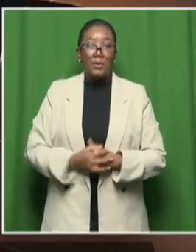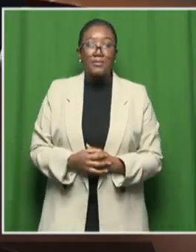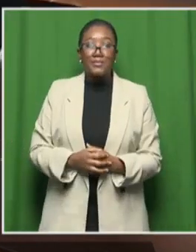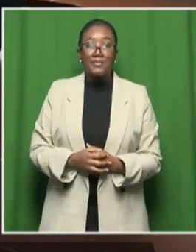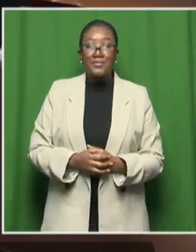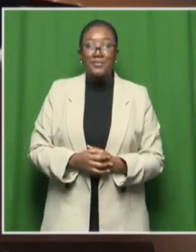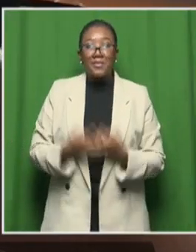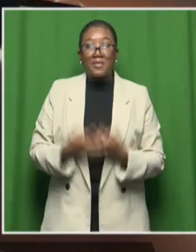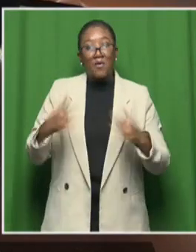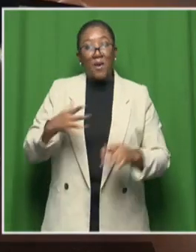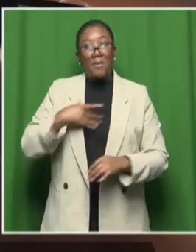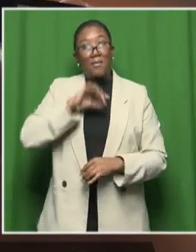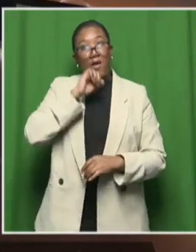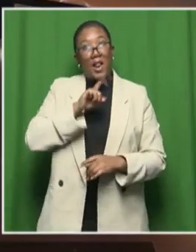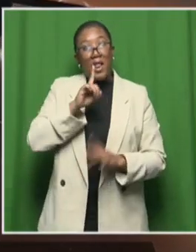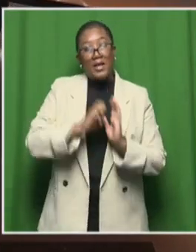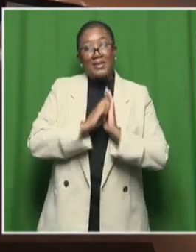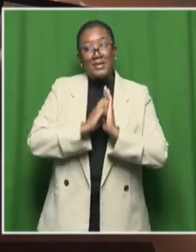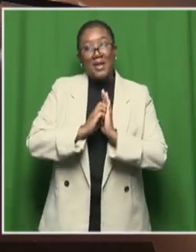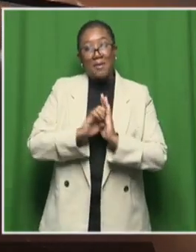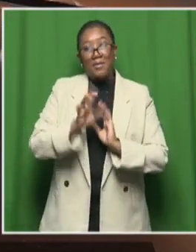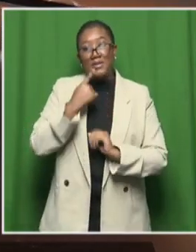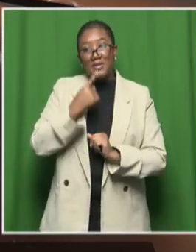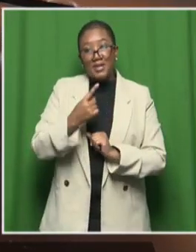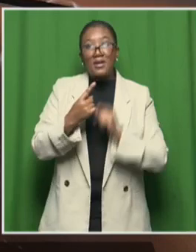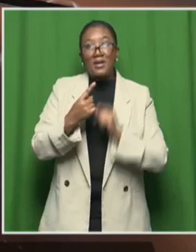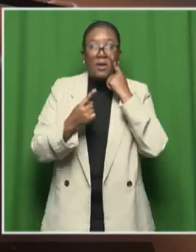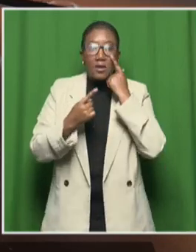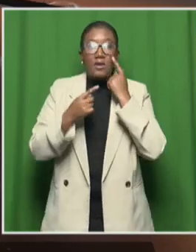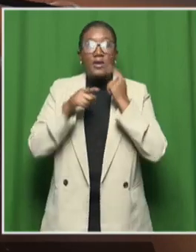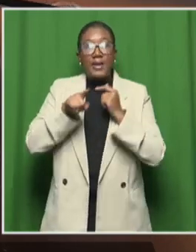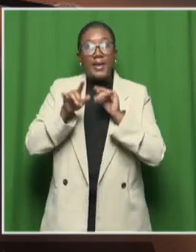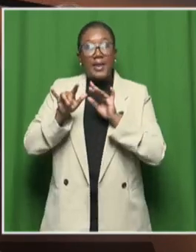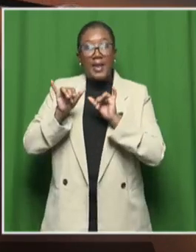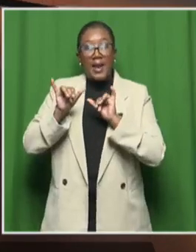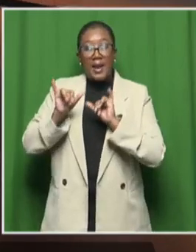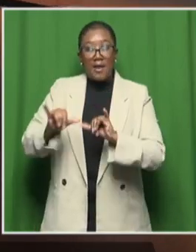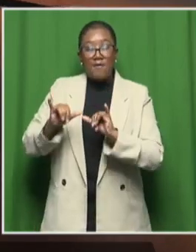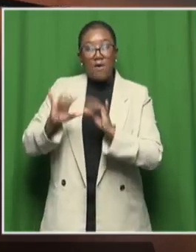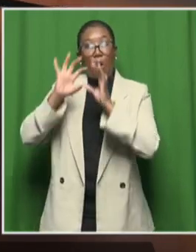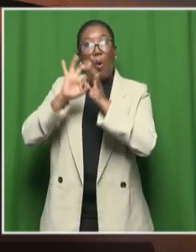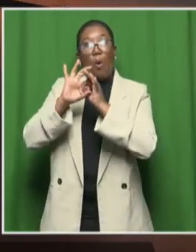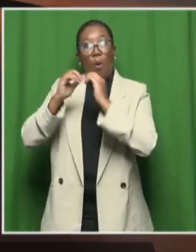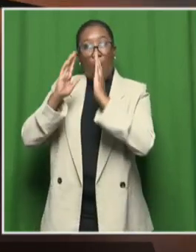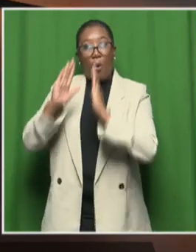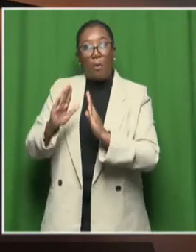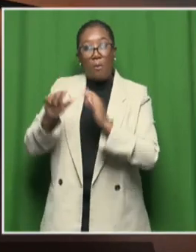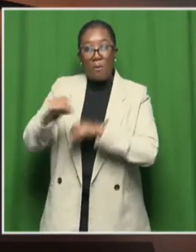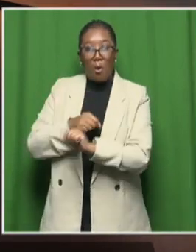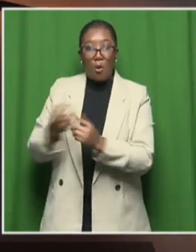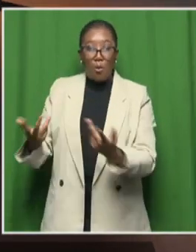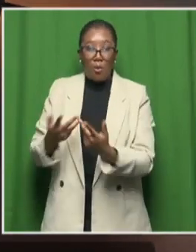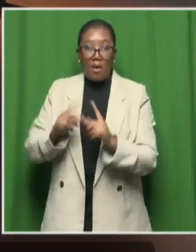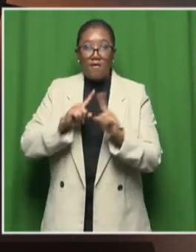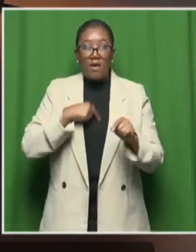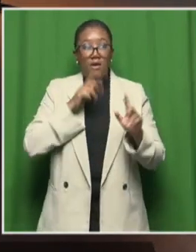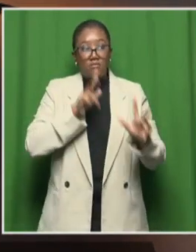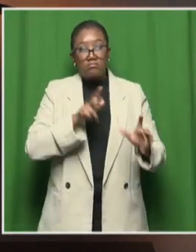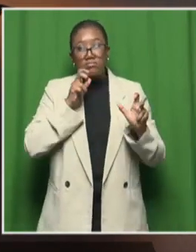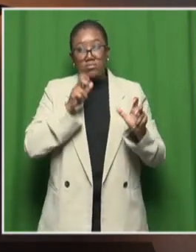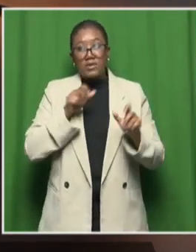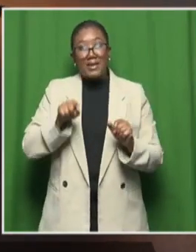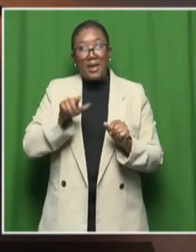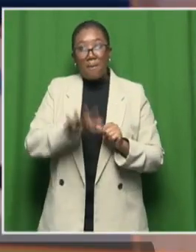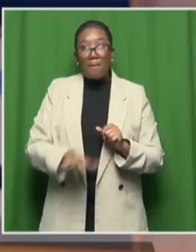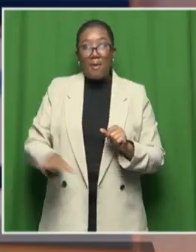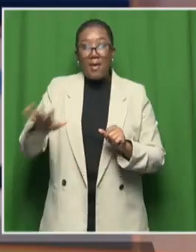like the example that you used, when it comes to the conditions of where he lived. And I marvel at the symbolism of the renaming of